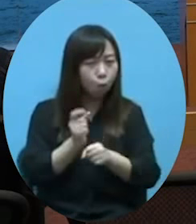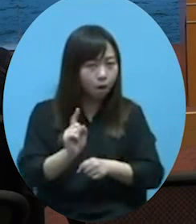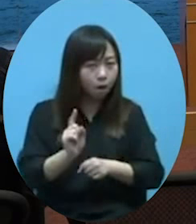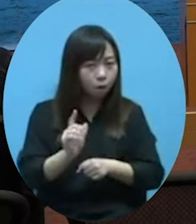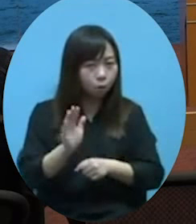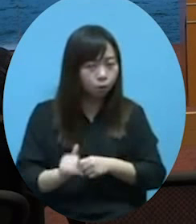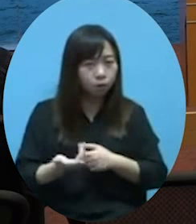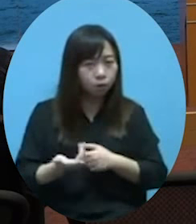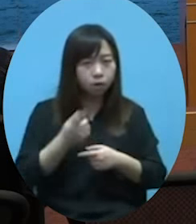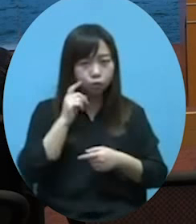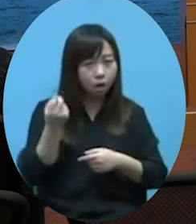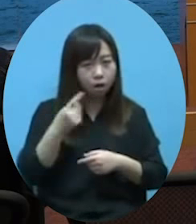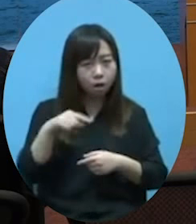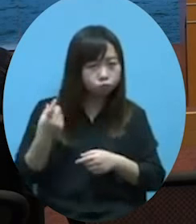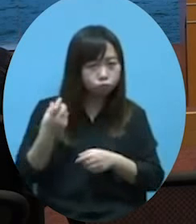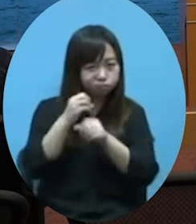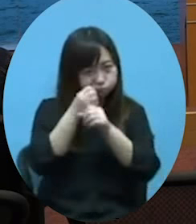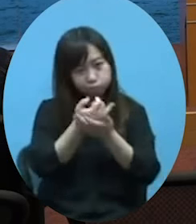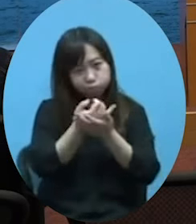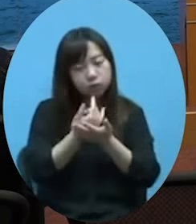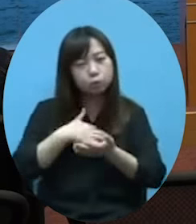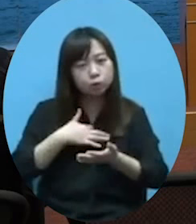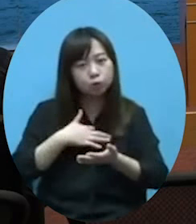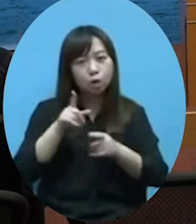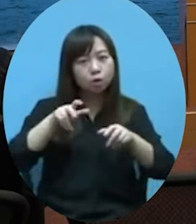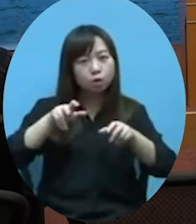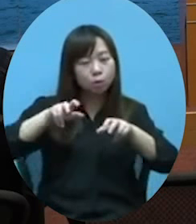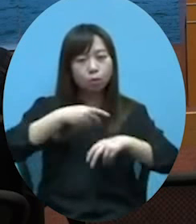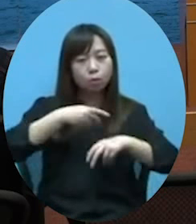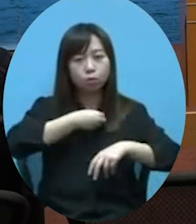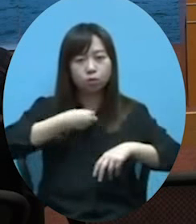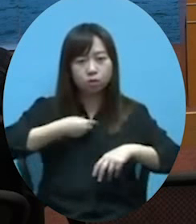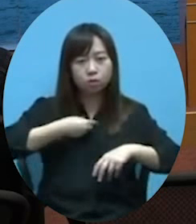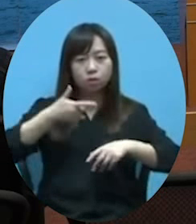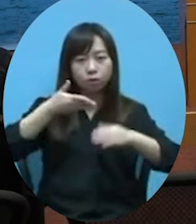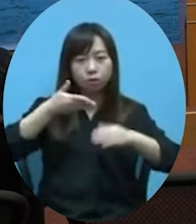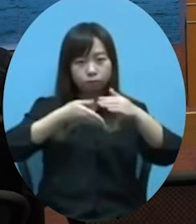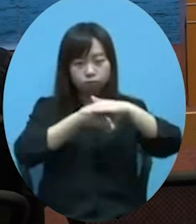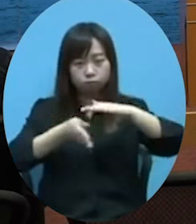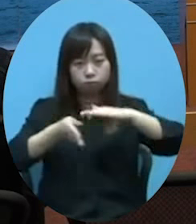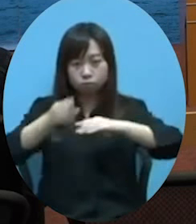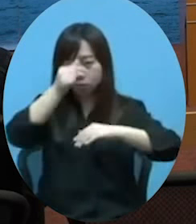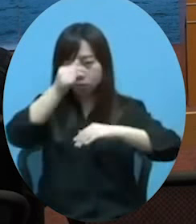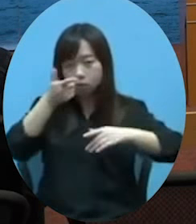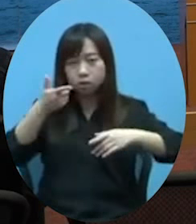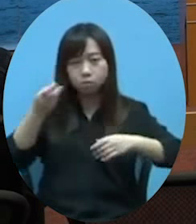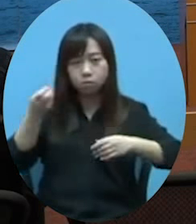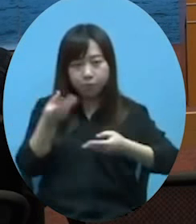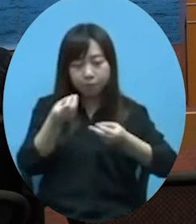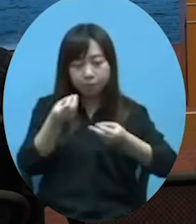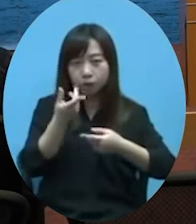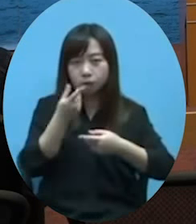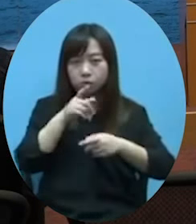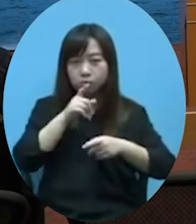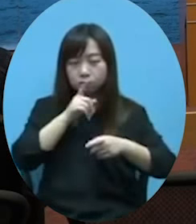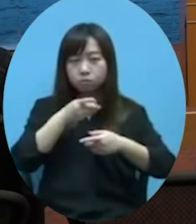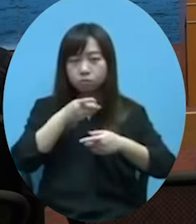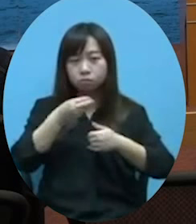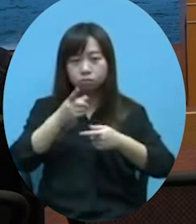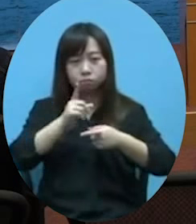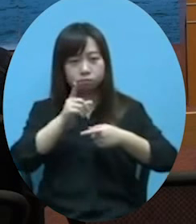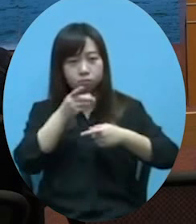in vet clinics as welland also any kind of advice for vets or pet ownersand so they could protect the